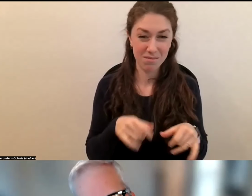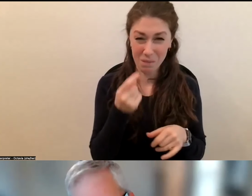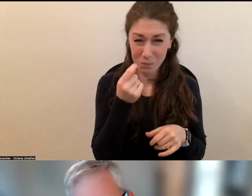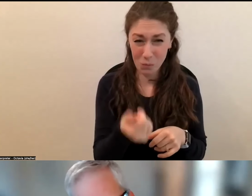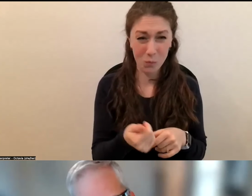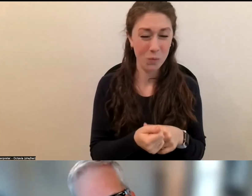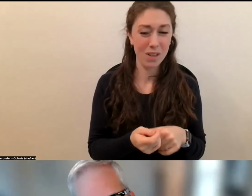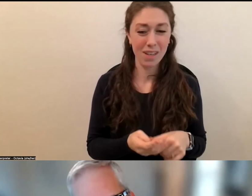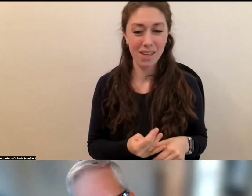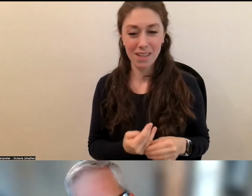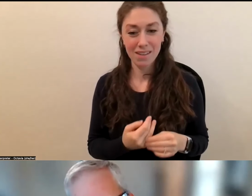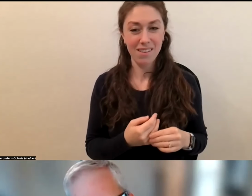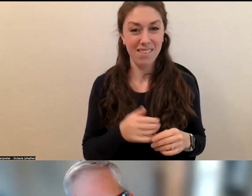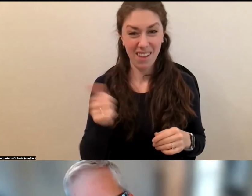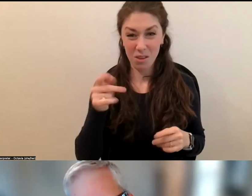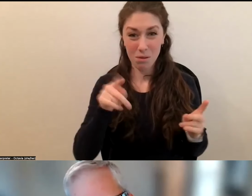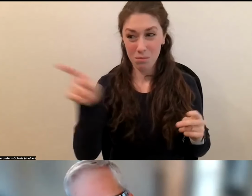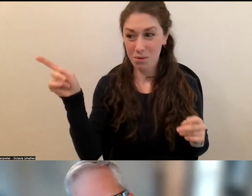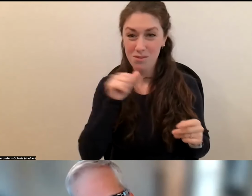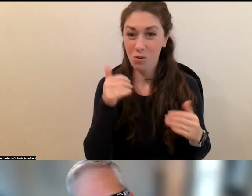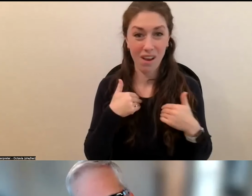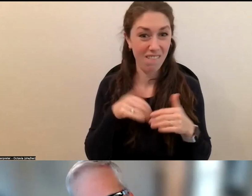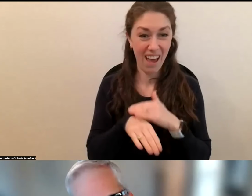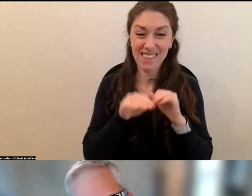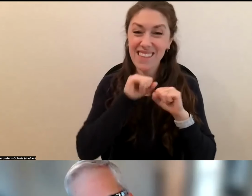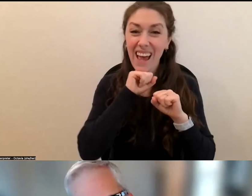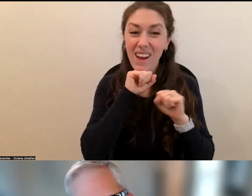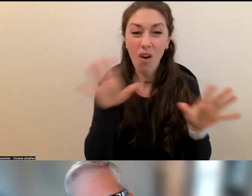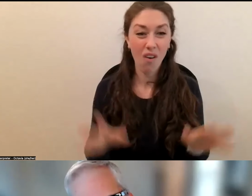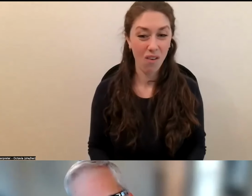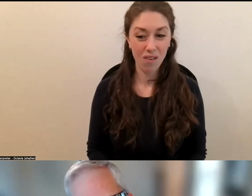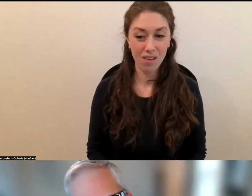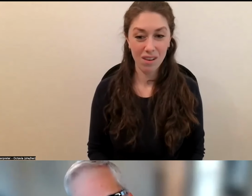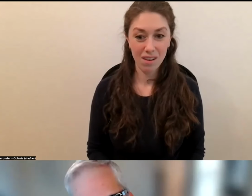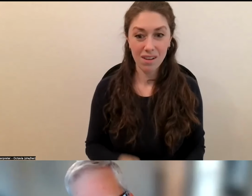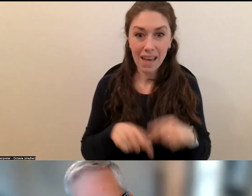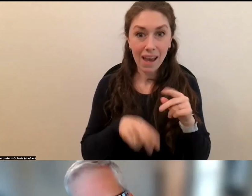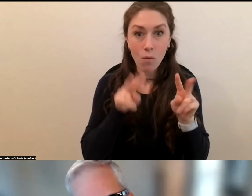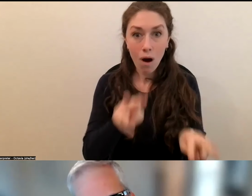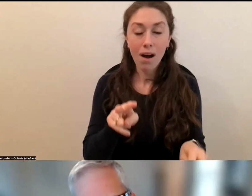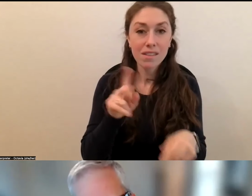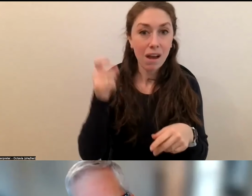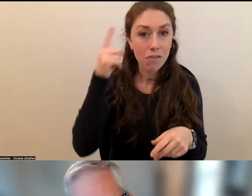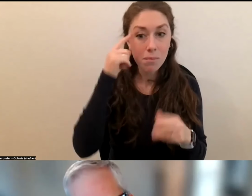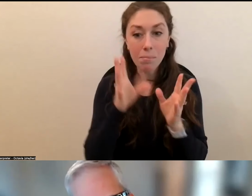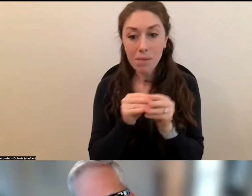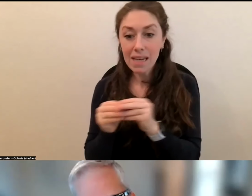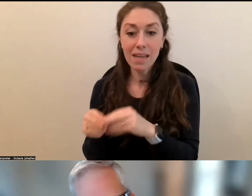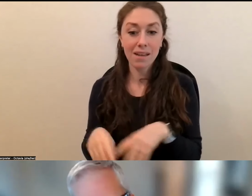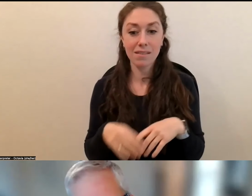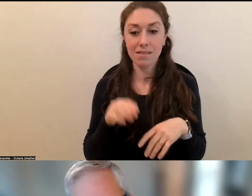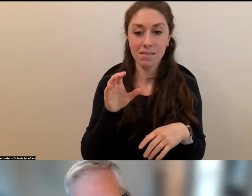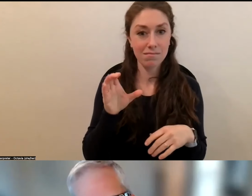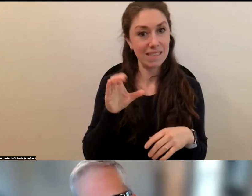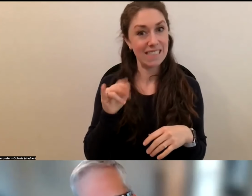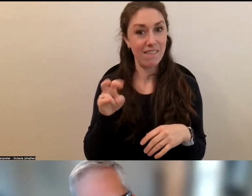of the people don't have any access at all to their government meetings, so their civic